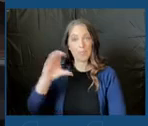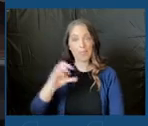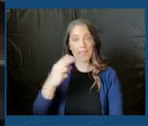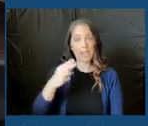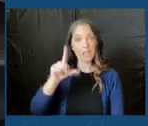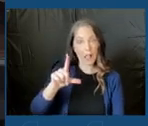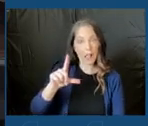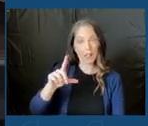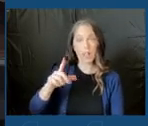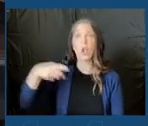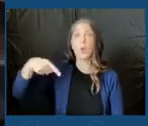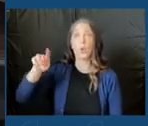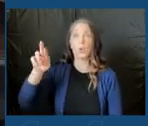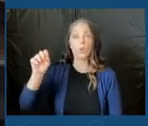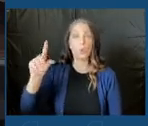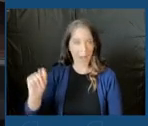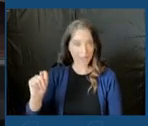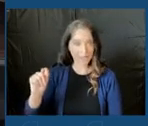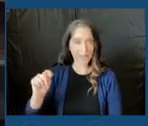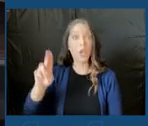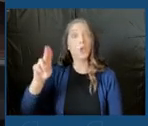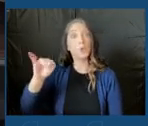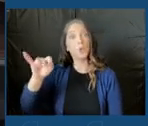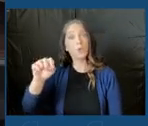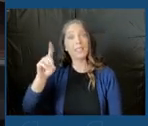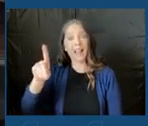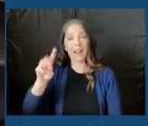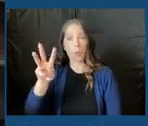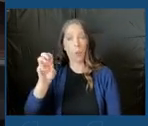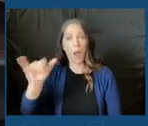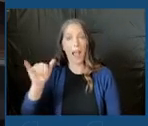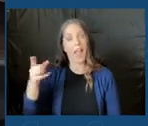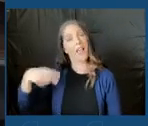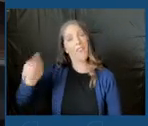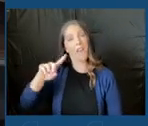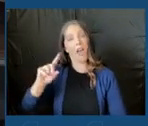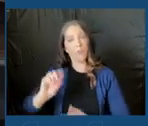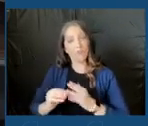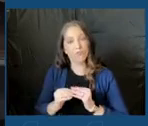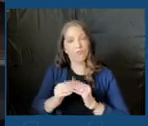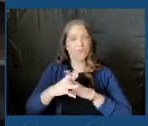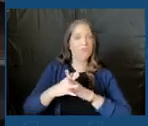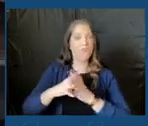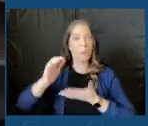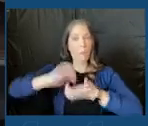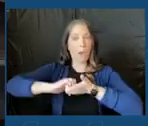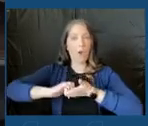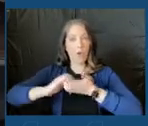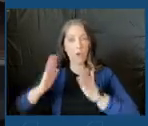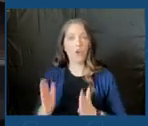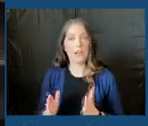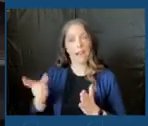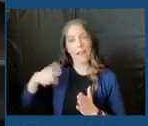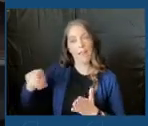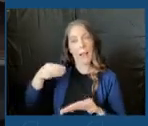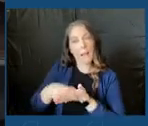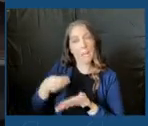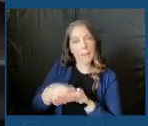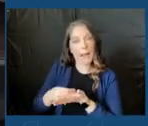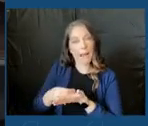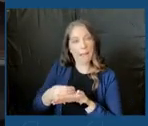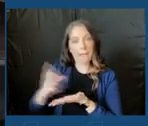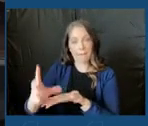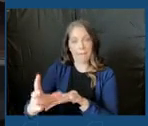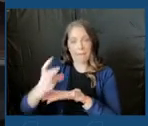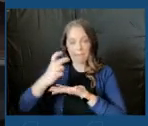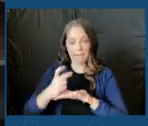but the United Way. They're called the implementation partner. That means they receive the funds and then work with us in the allocation